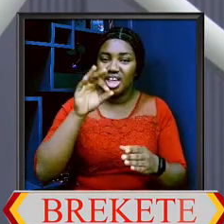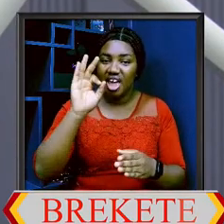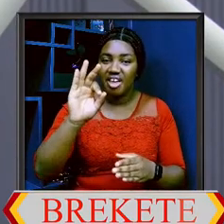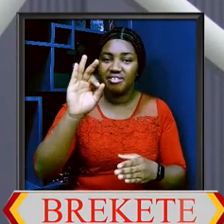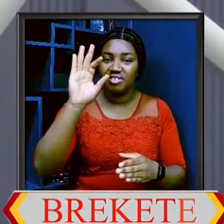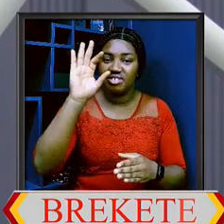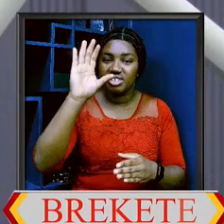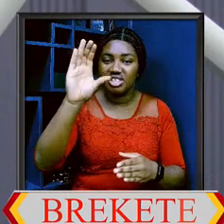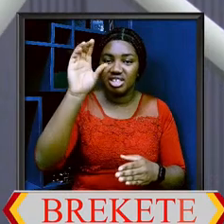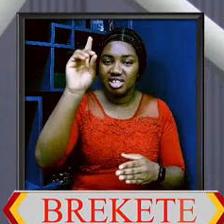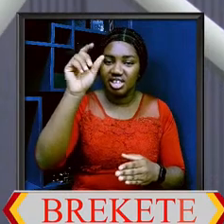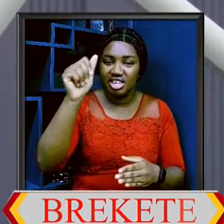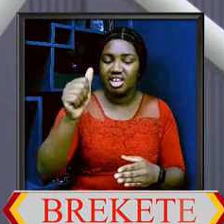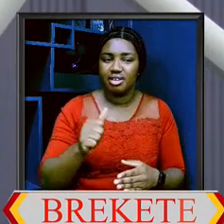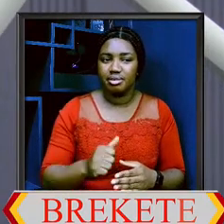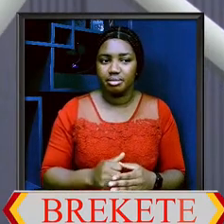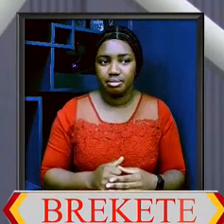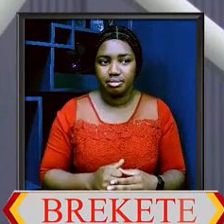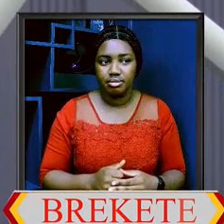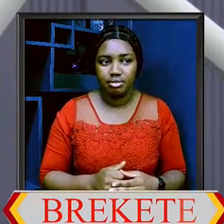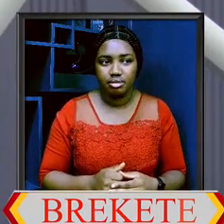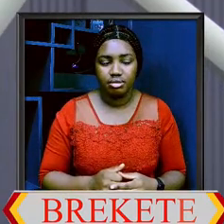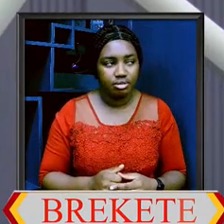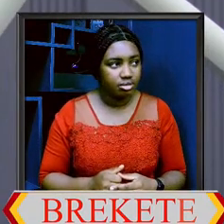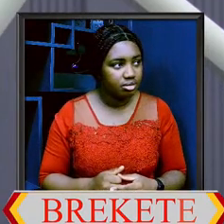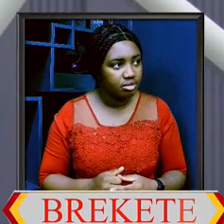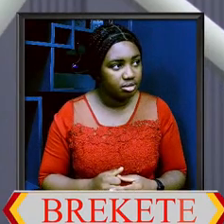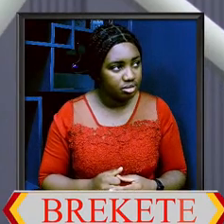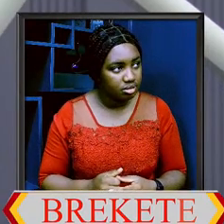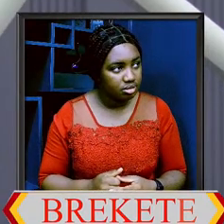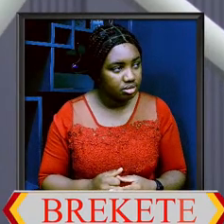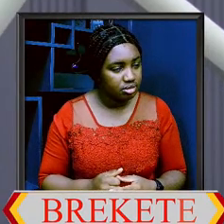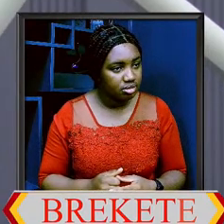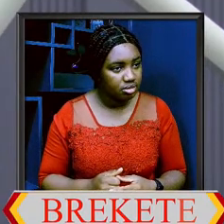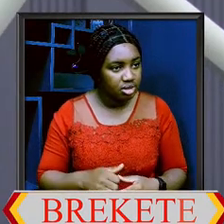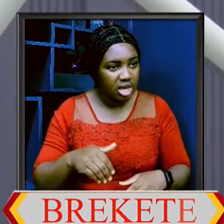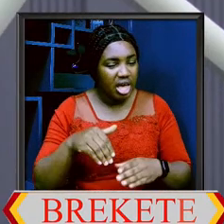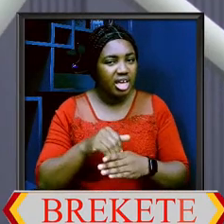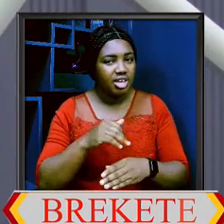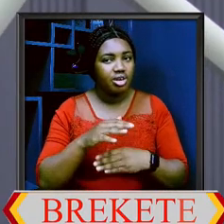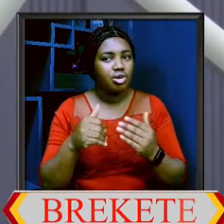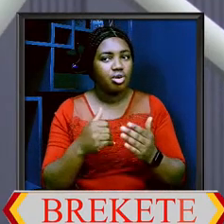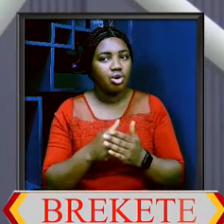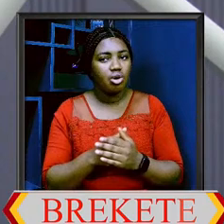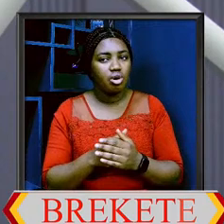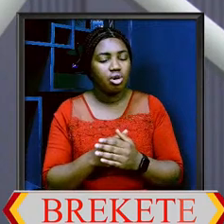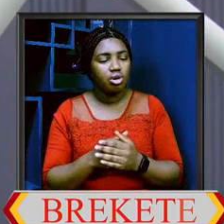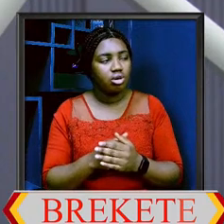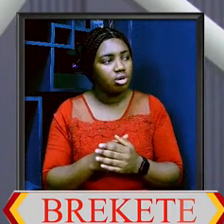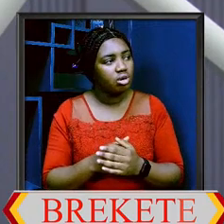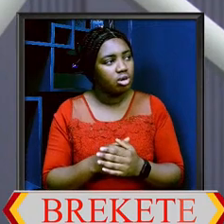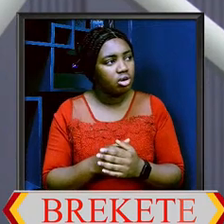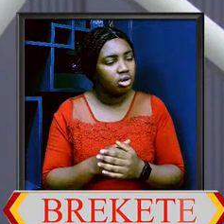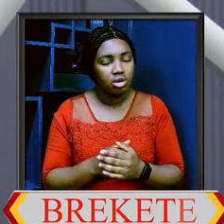I can guarantee you that if if hon what he done